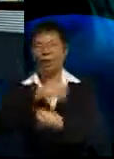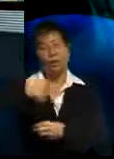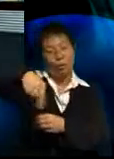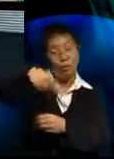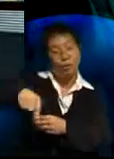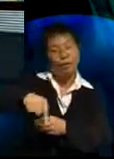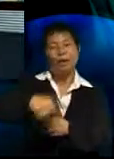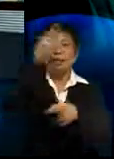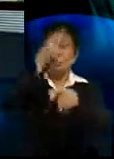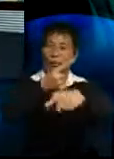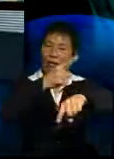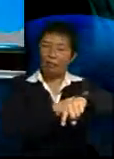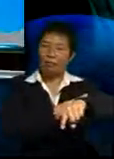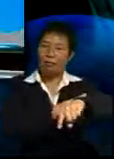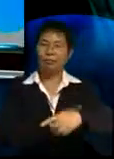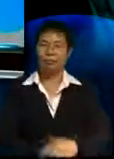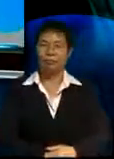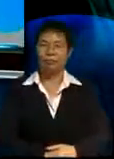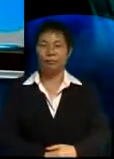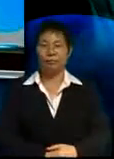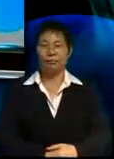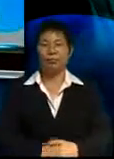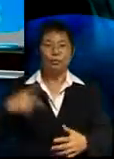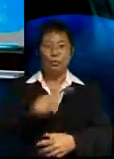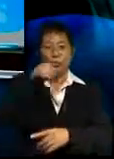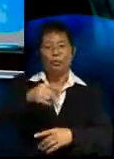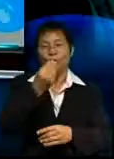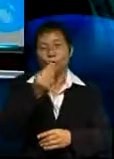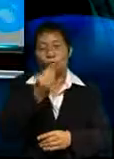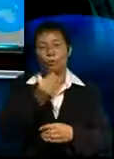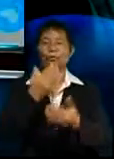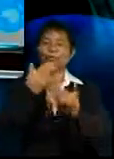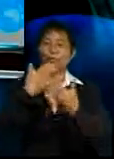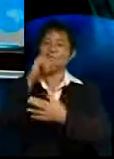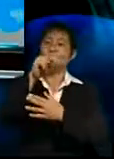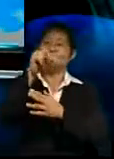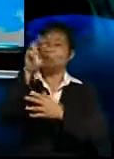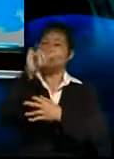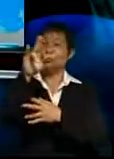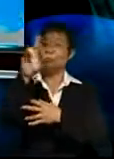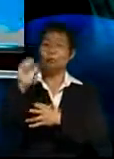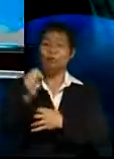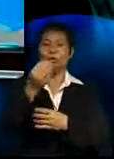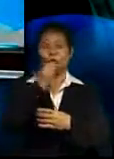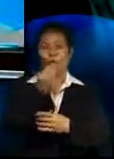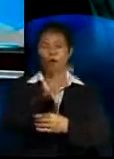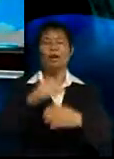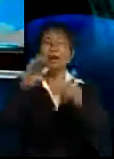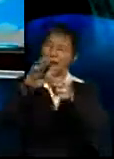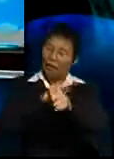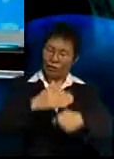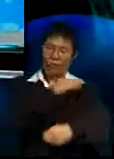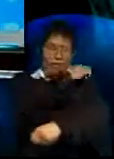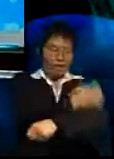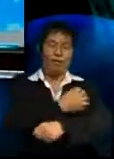quality at the right time intervals. We should eat good, nutritious food so that we can have enough energy to